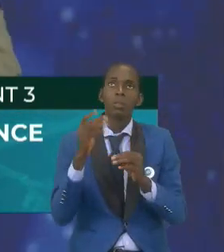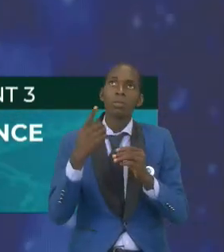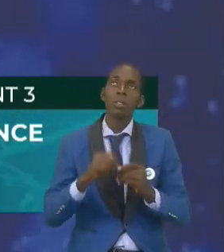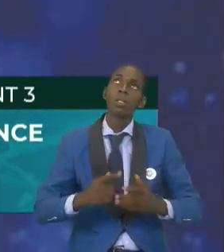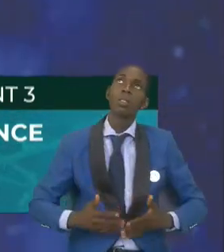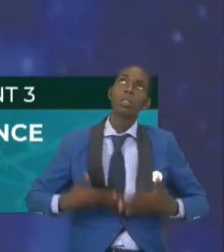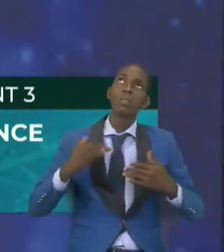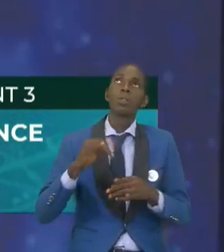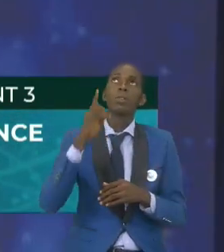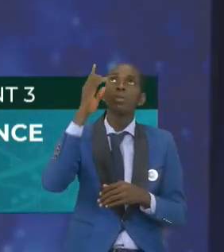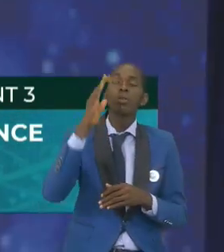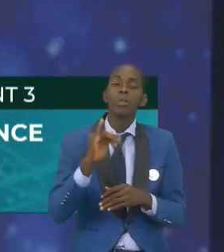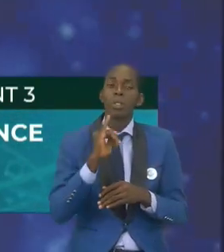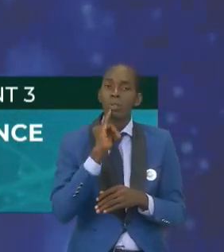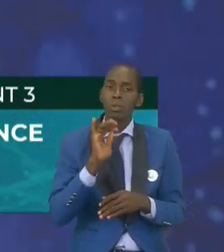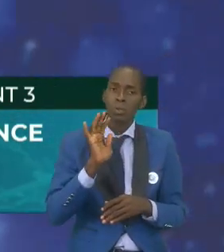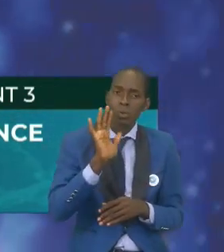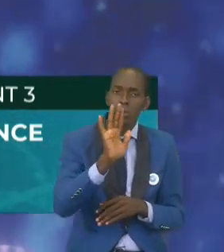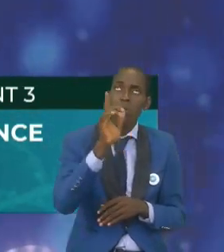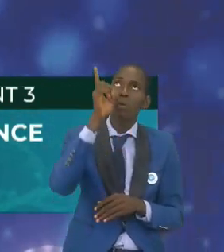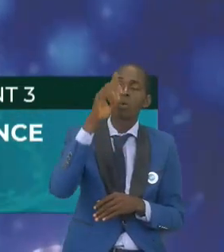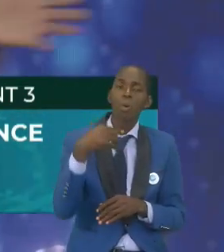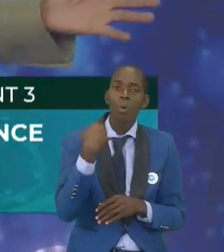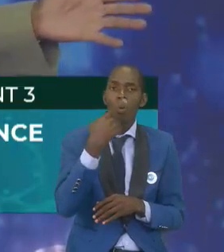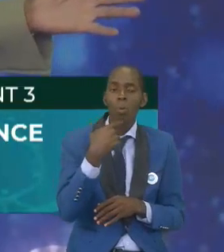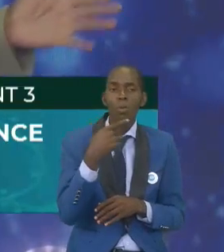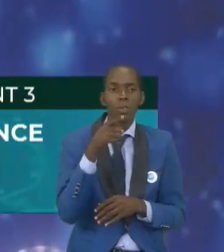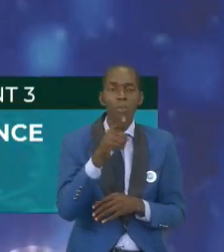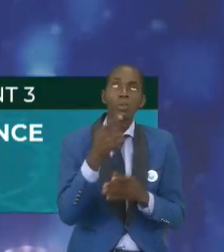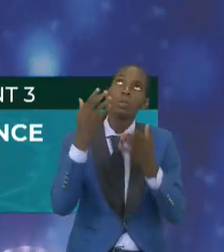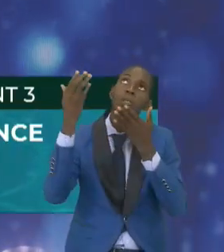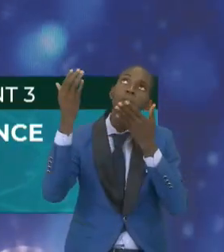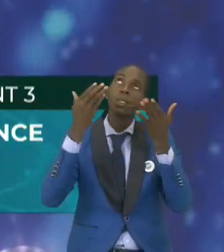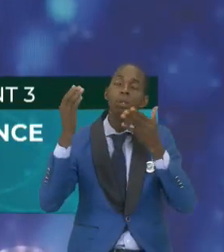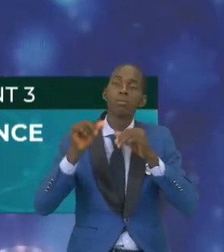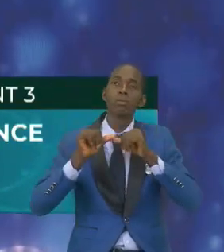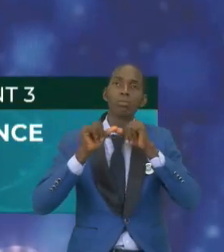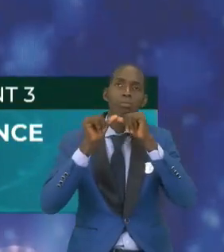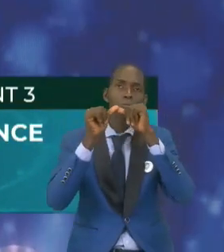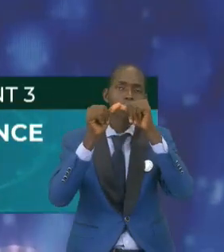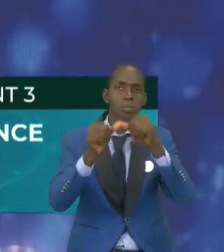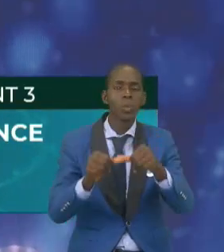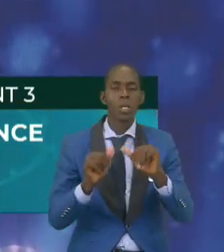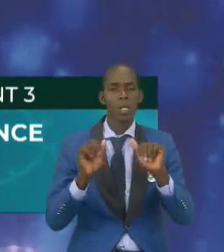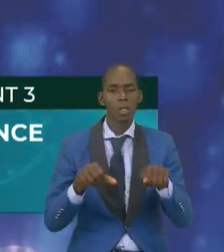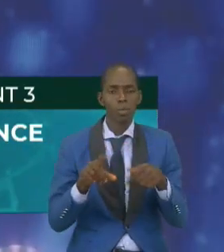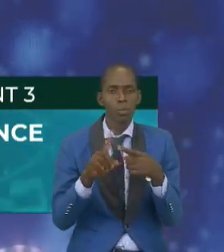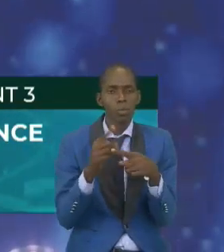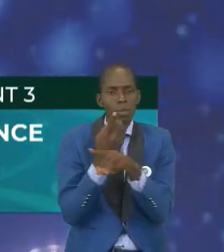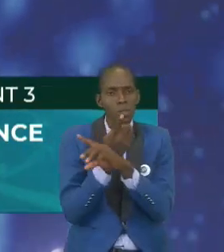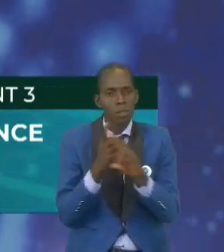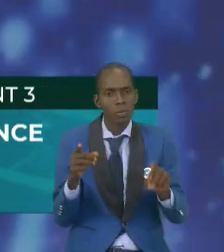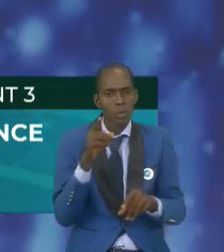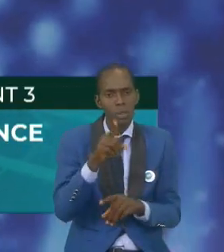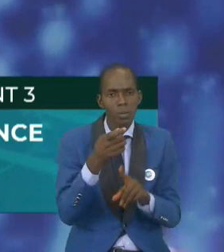God, is thy God whom thou servest continually able to deliver thee